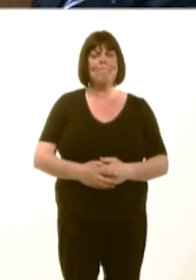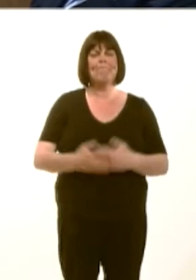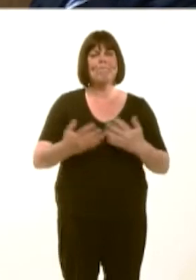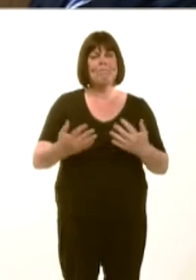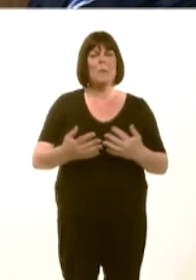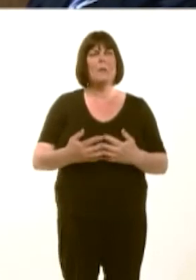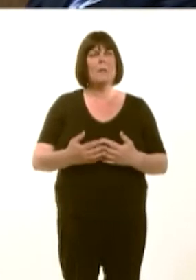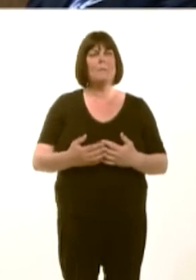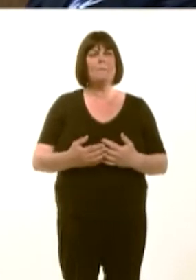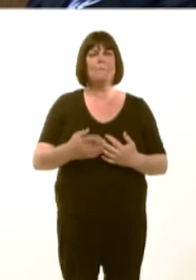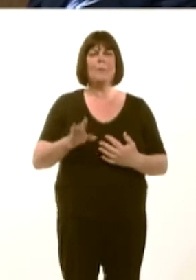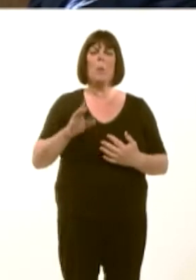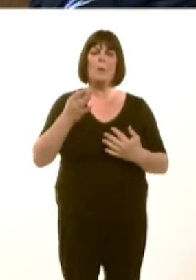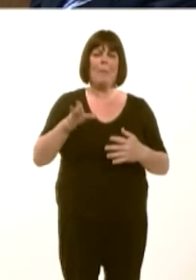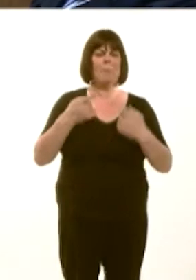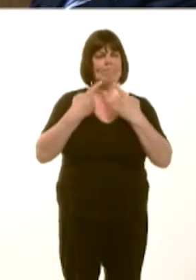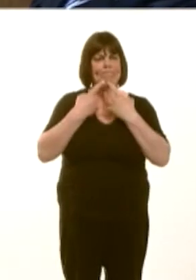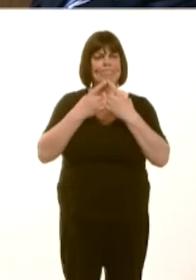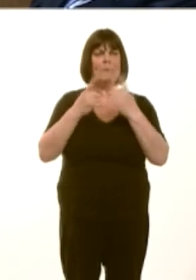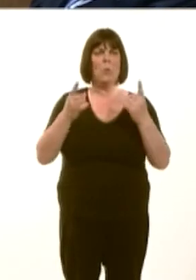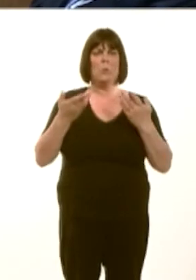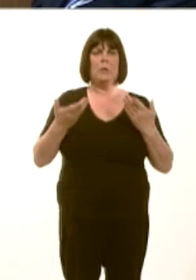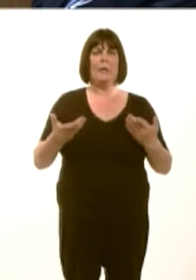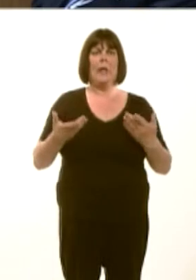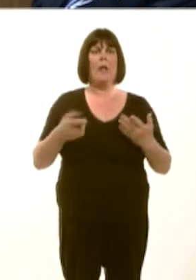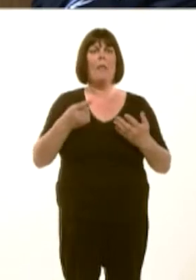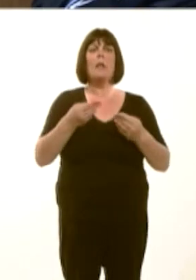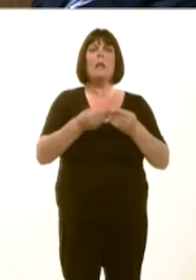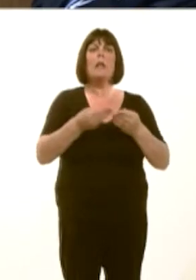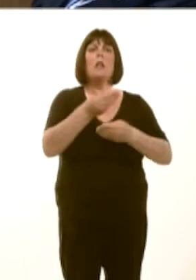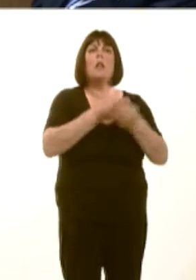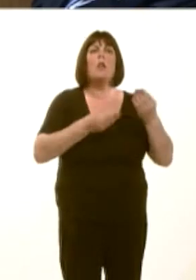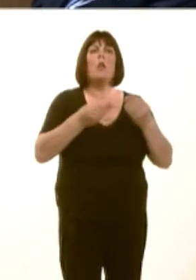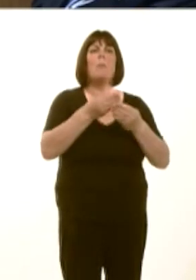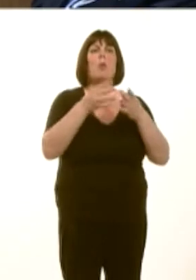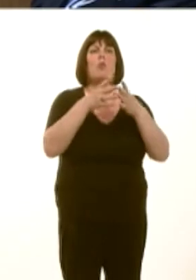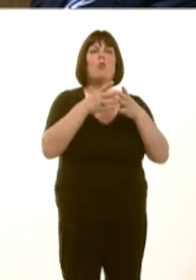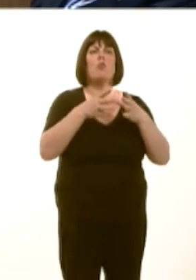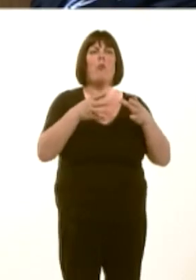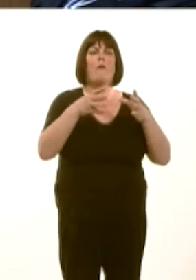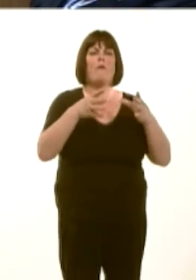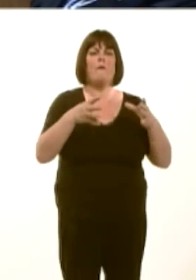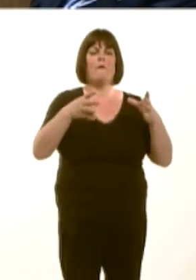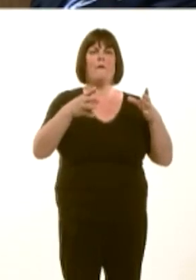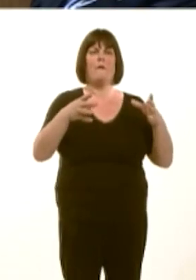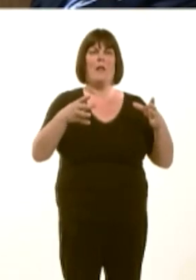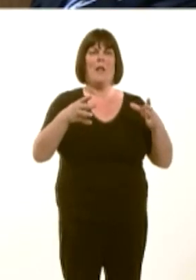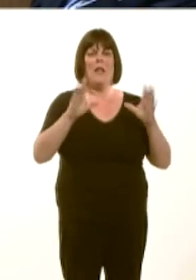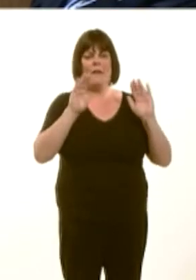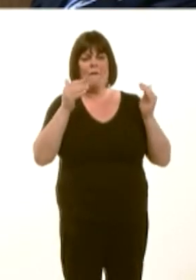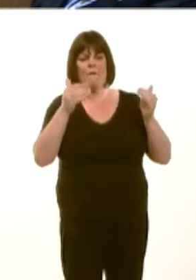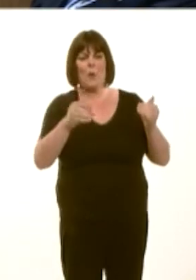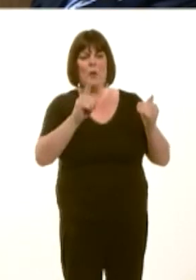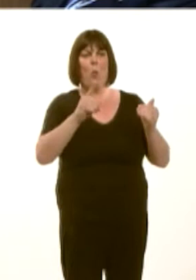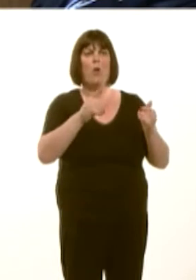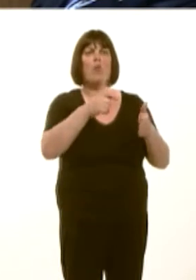was stated today, that the growth in the economy has been on the basis of retail and